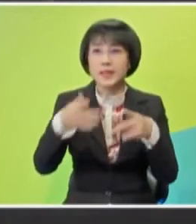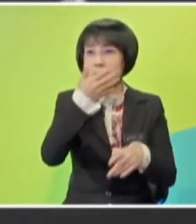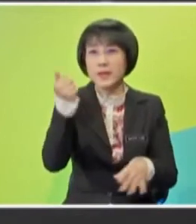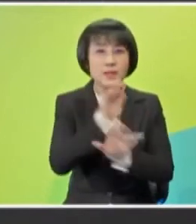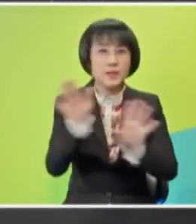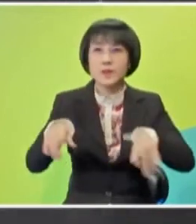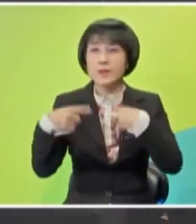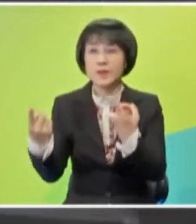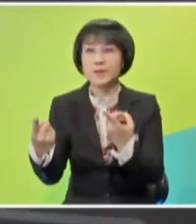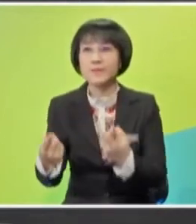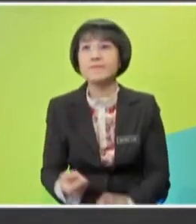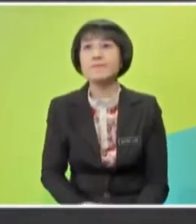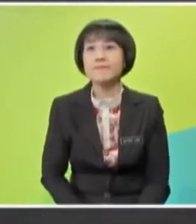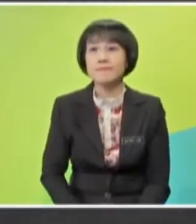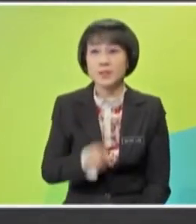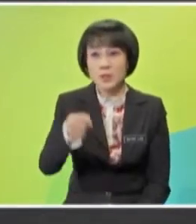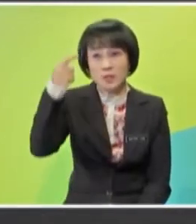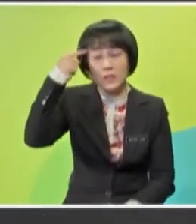Okay. You agree with me?